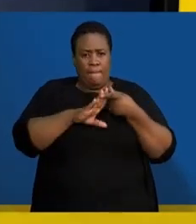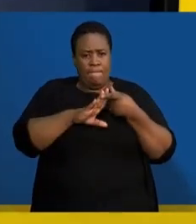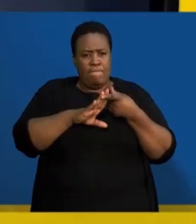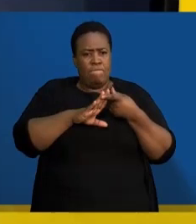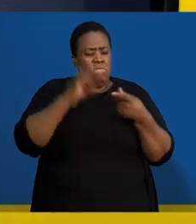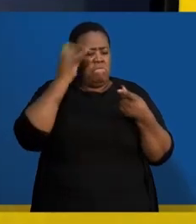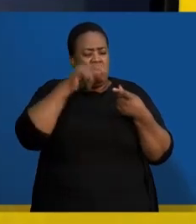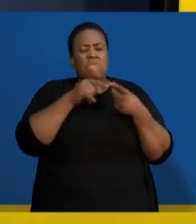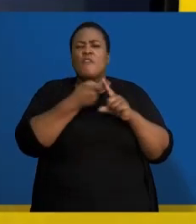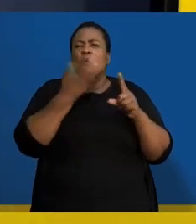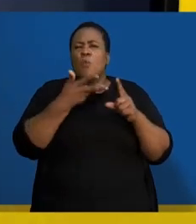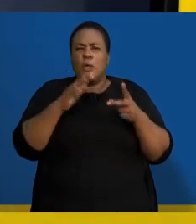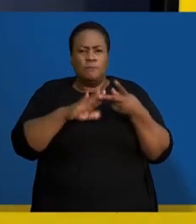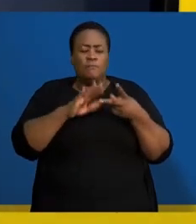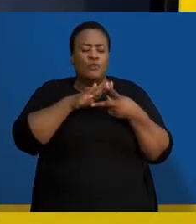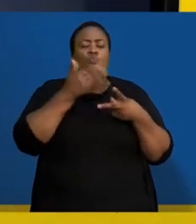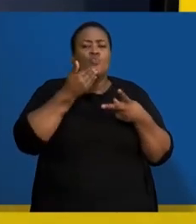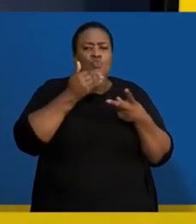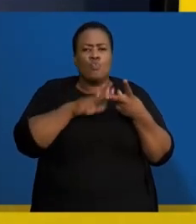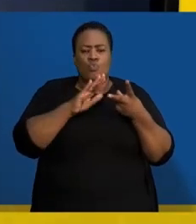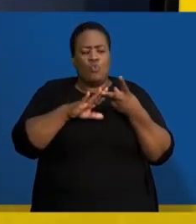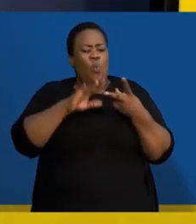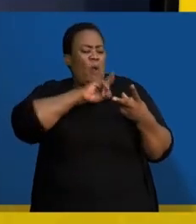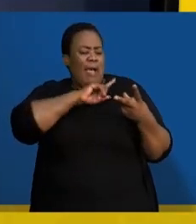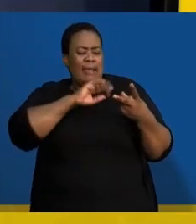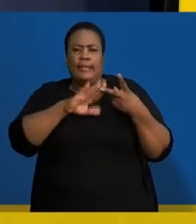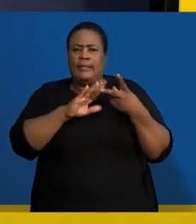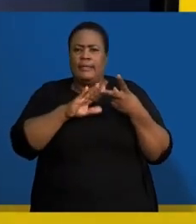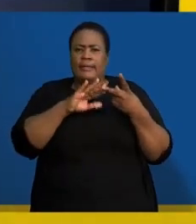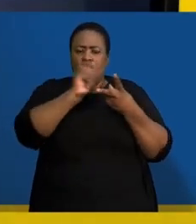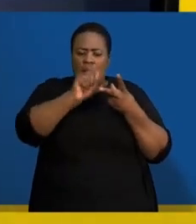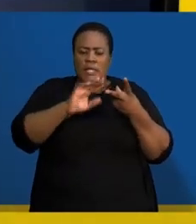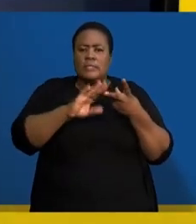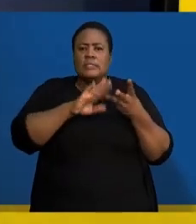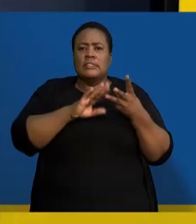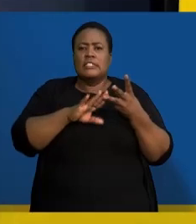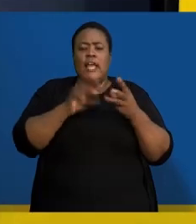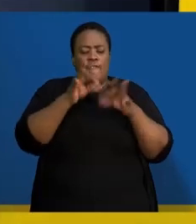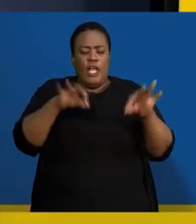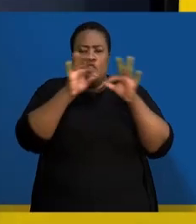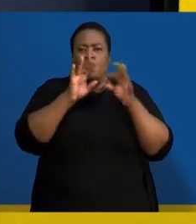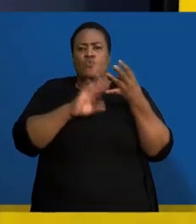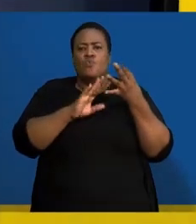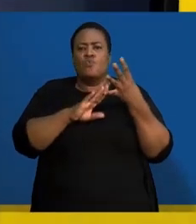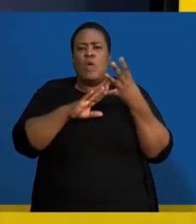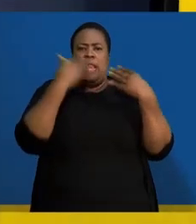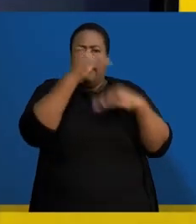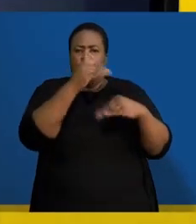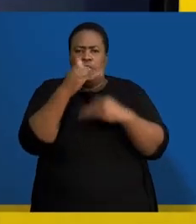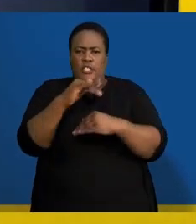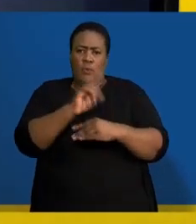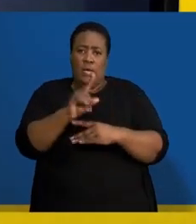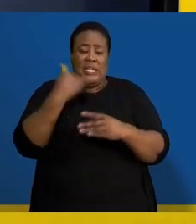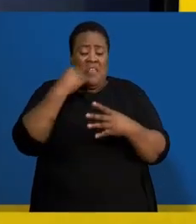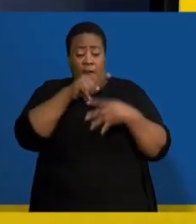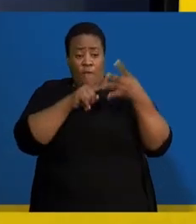source, the purpose or intention, the value, and limitation. If you don't look at all those 4